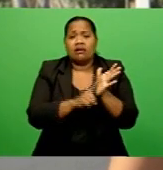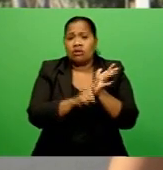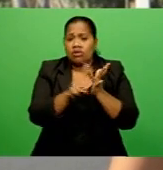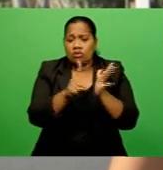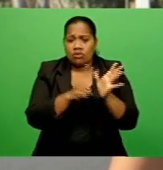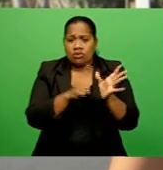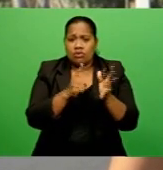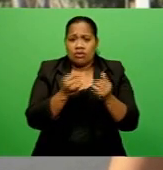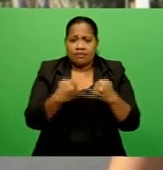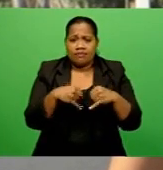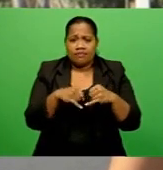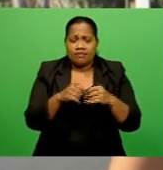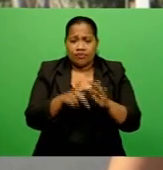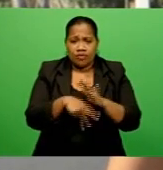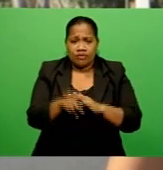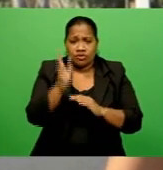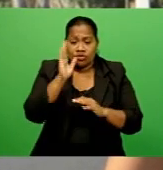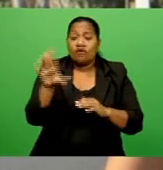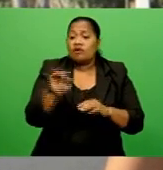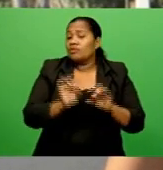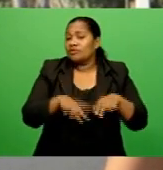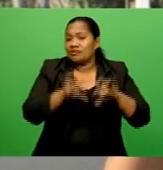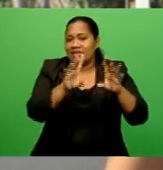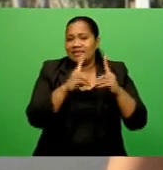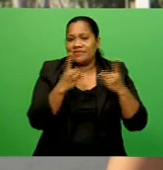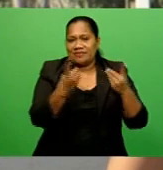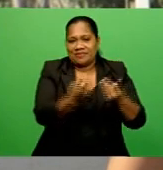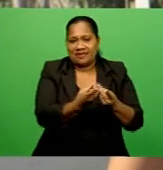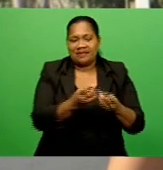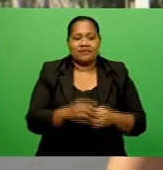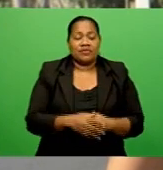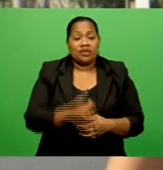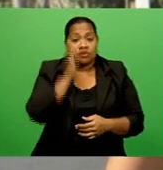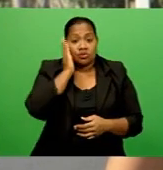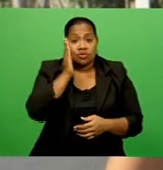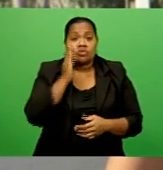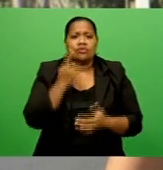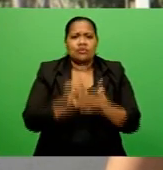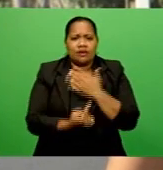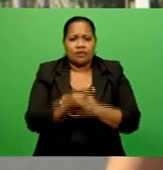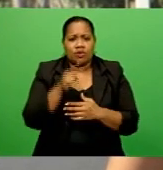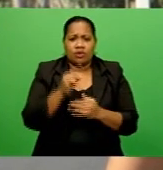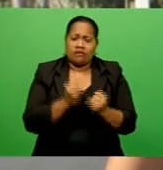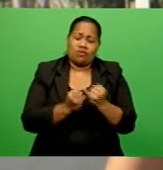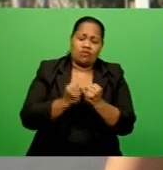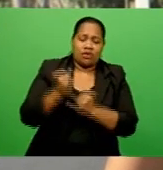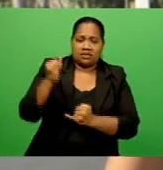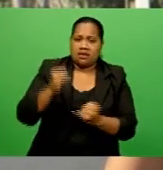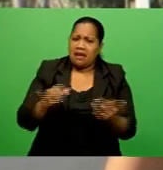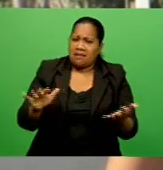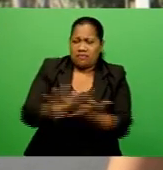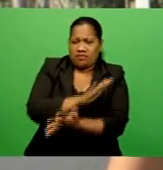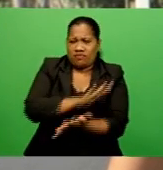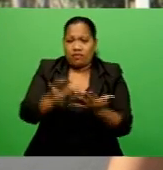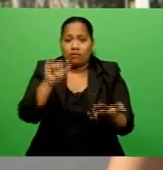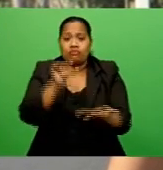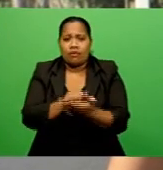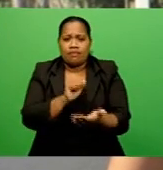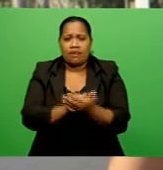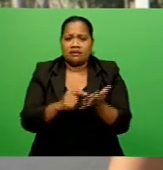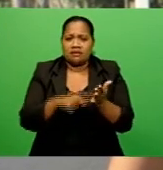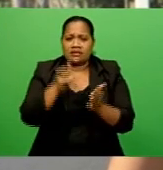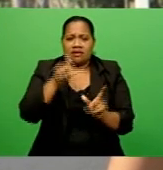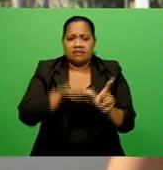School from the Australian Department of Foreign Affairs. The school was one of the worst hit by TC.